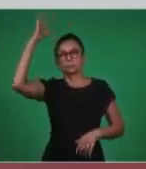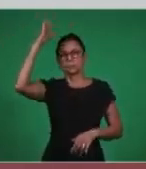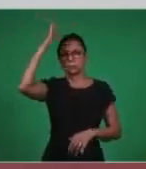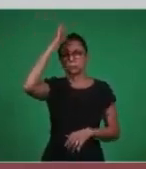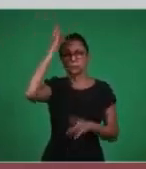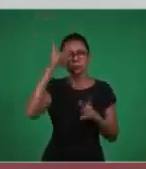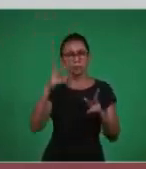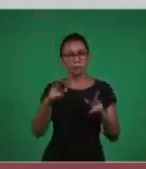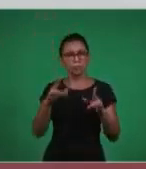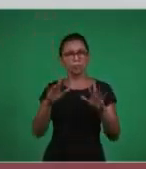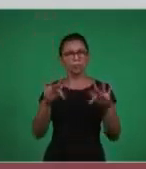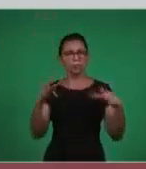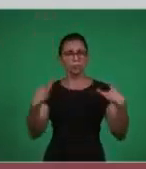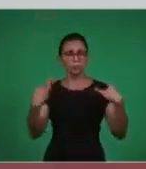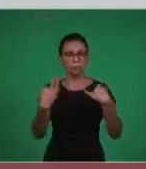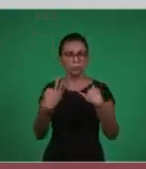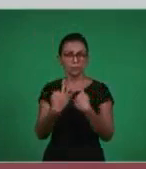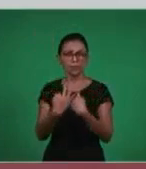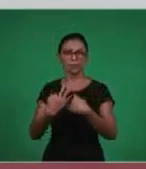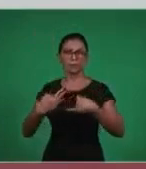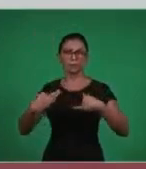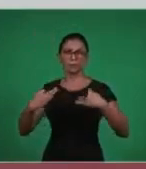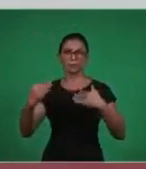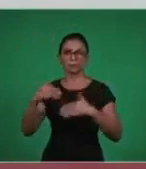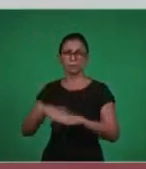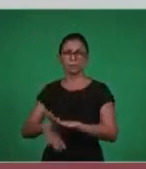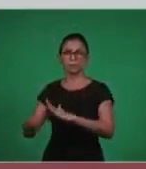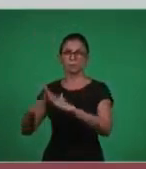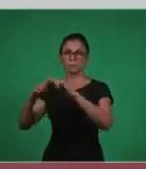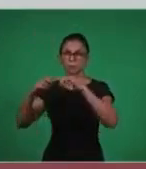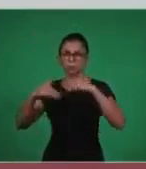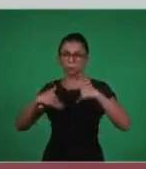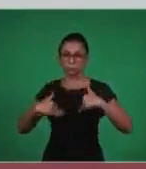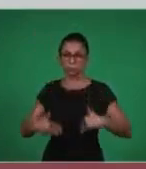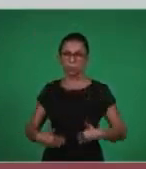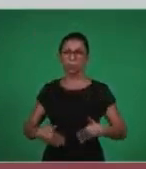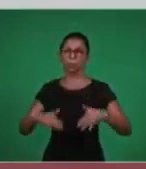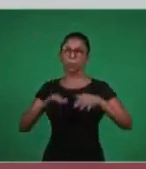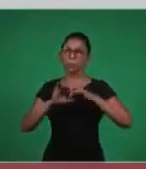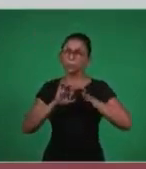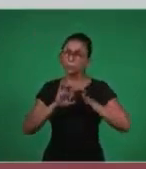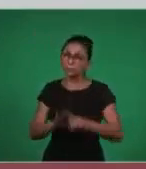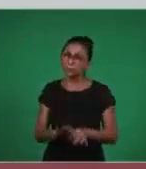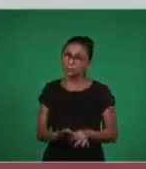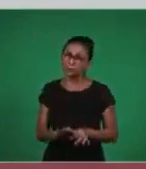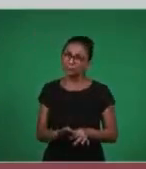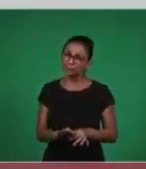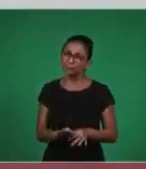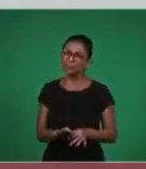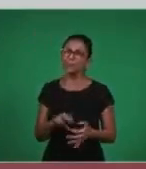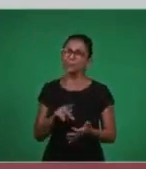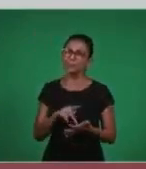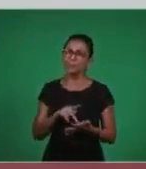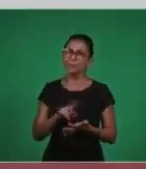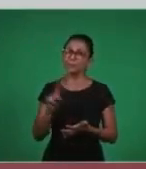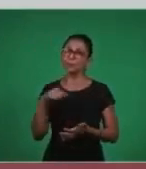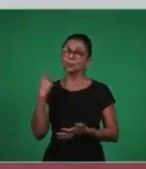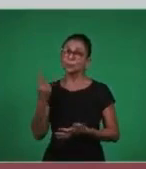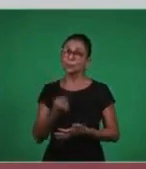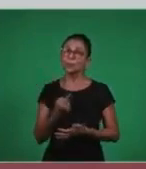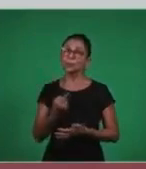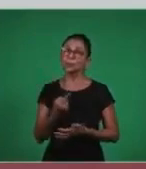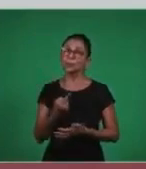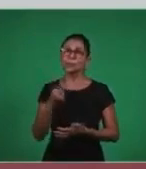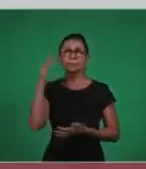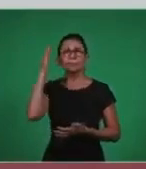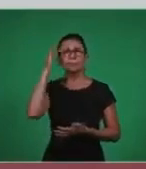family. And as a family, we are feeling the need to take care of our children. The world is out